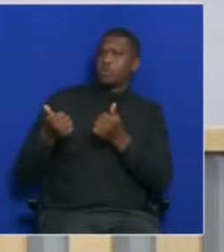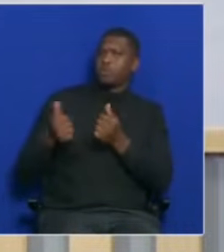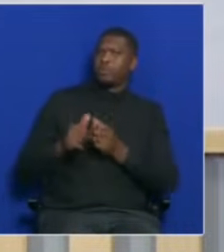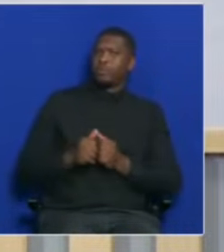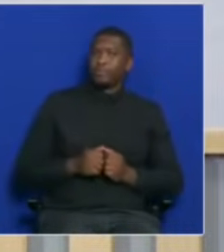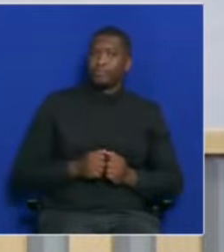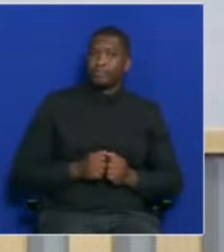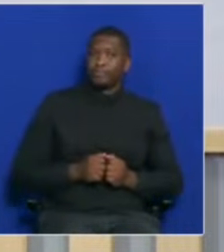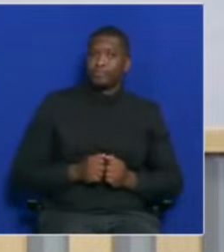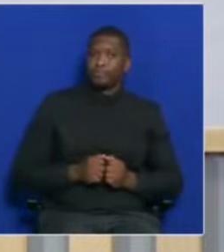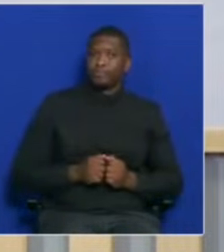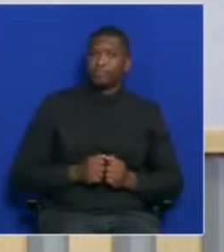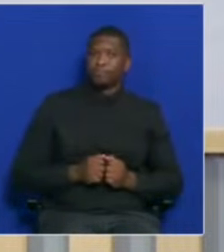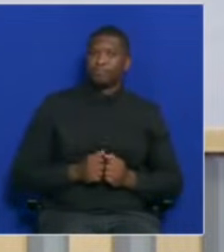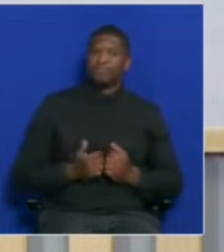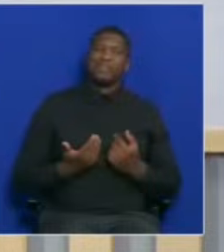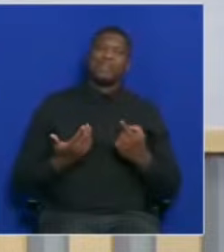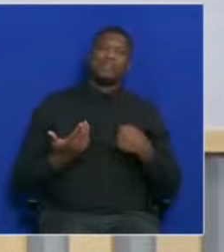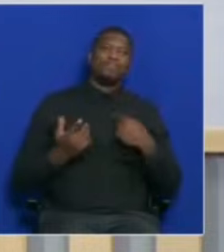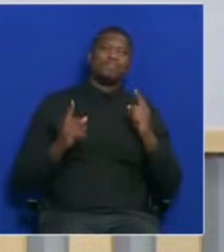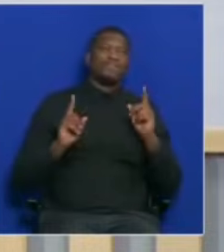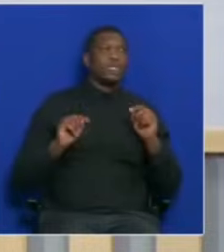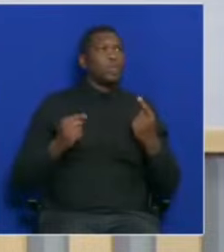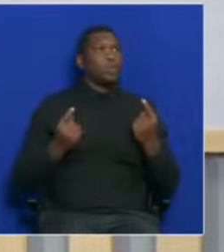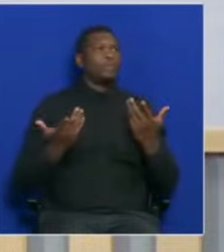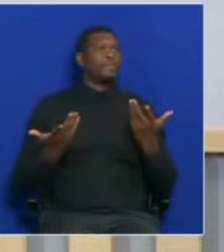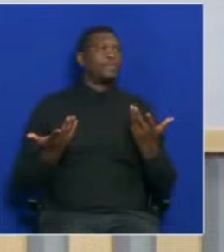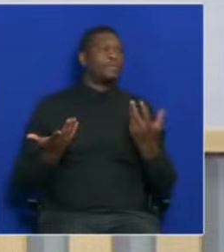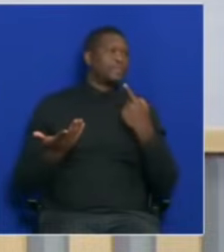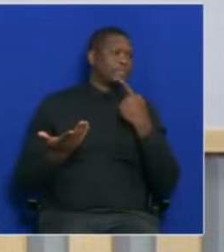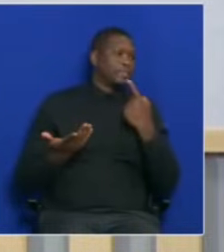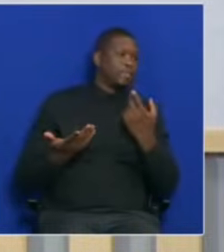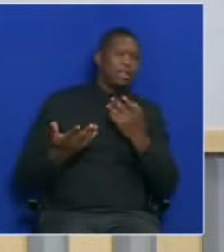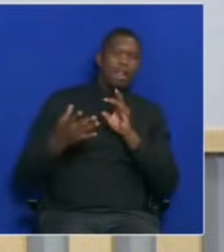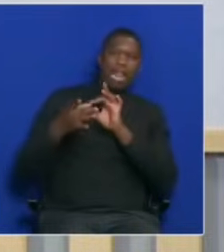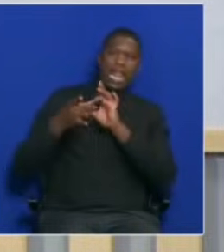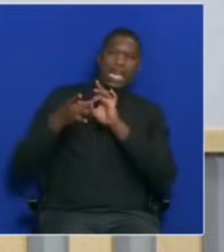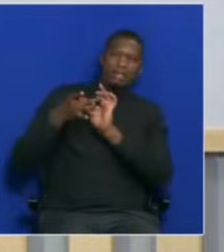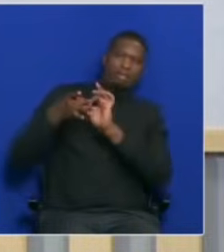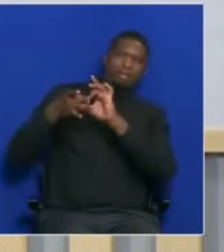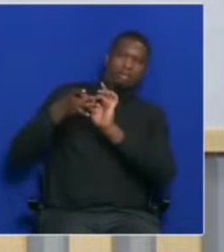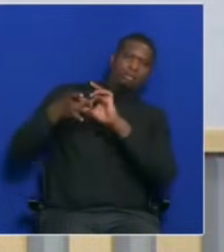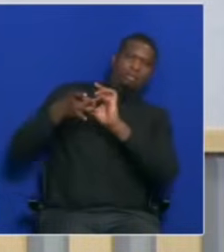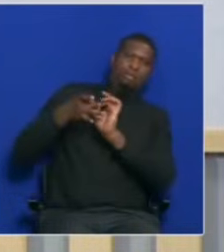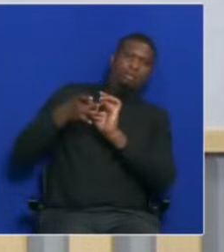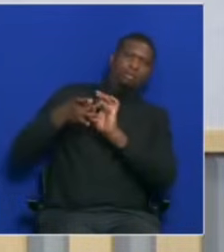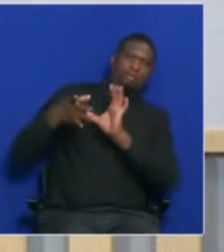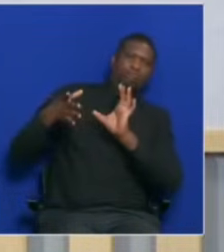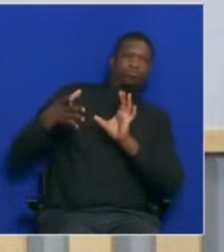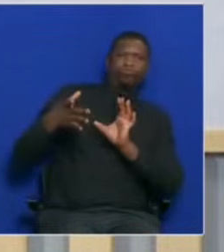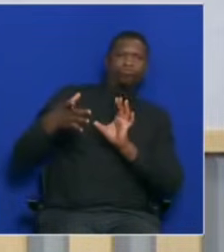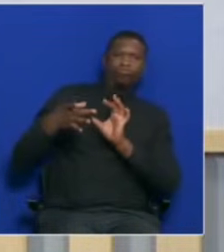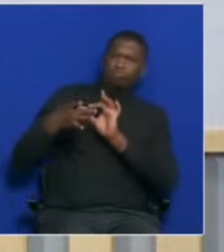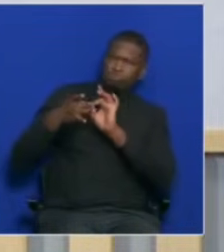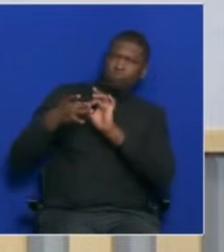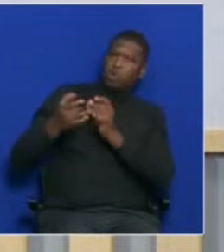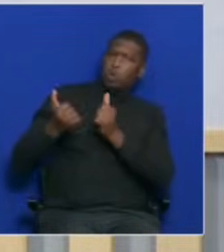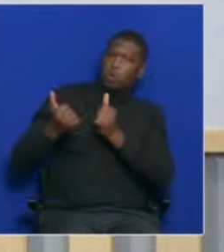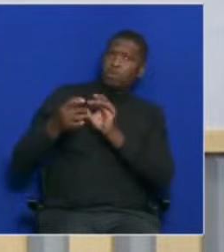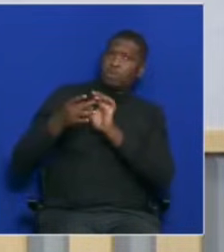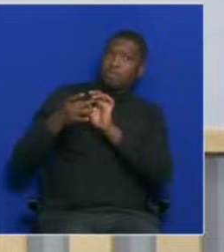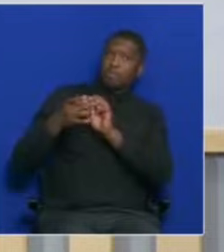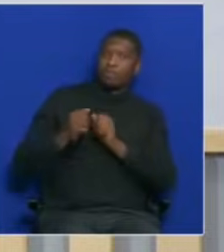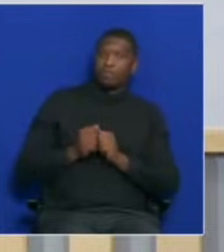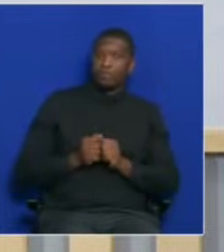I cannot say that the relationship was strained or anything at that point in time. Nothing that precluded